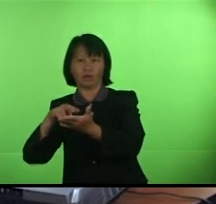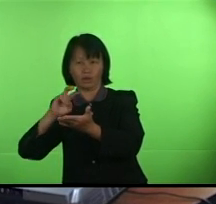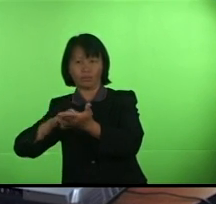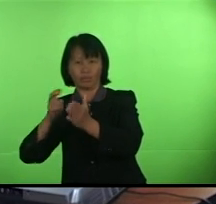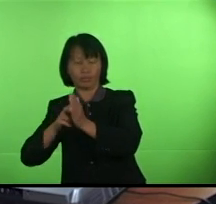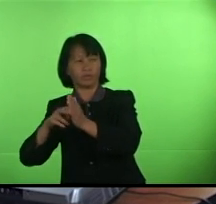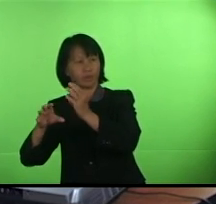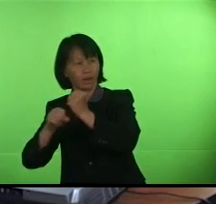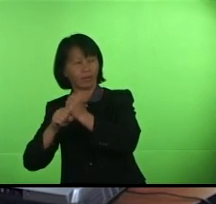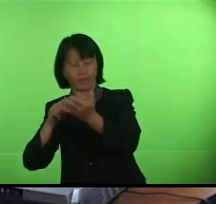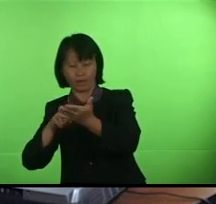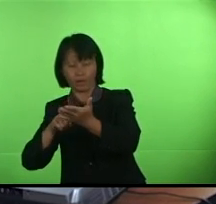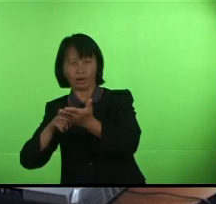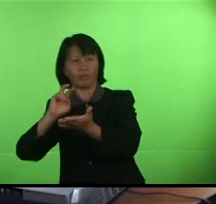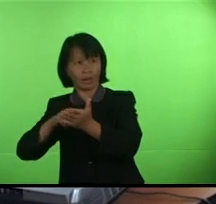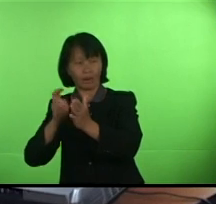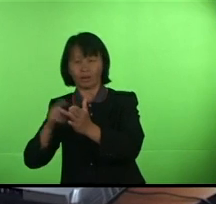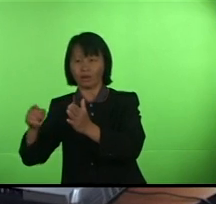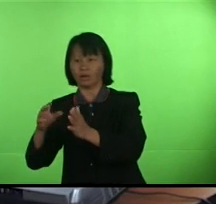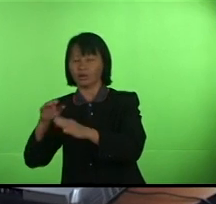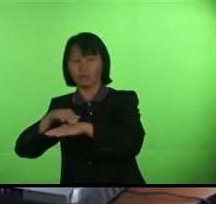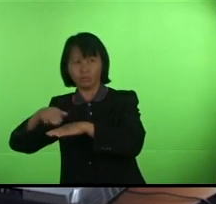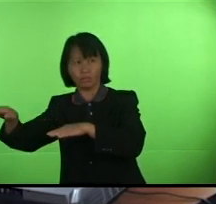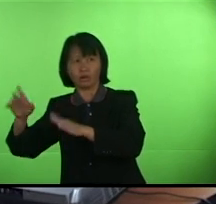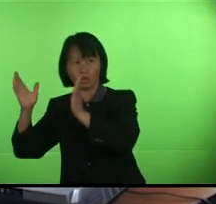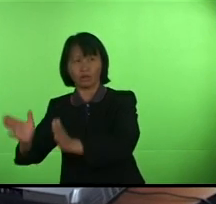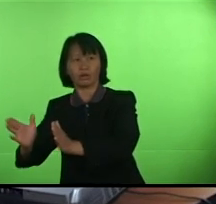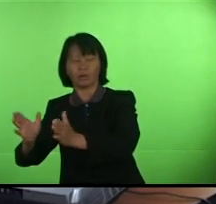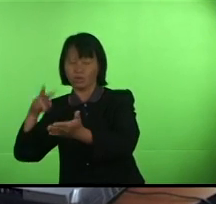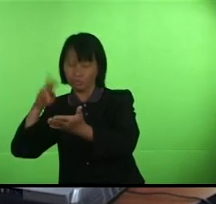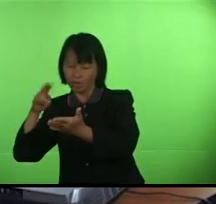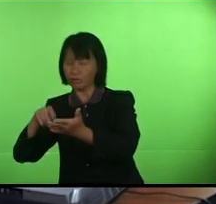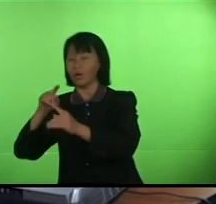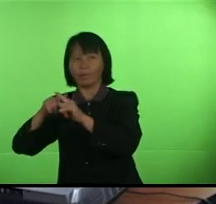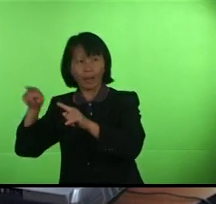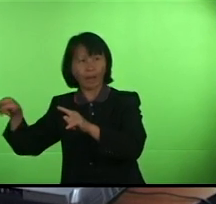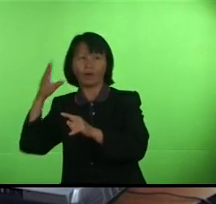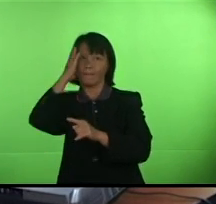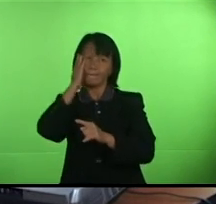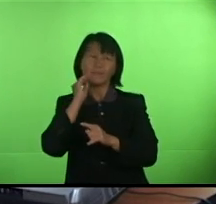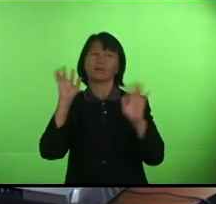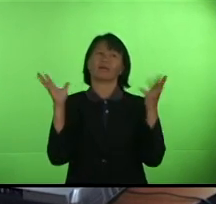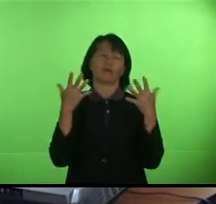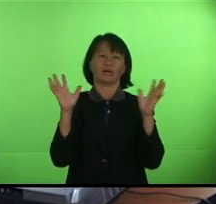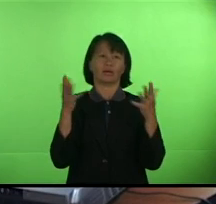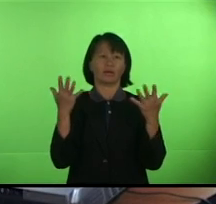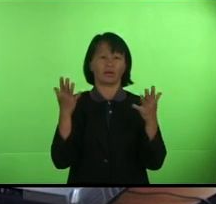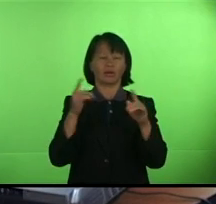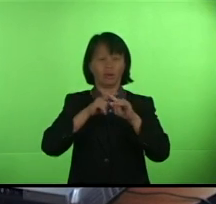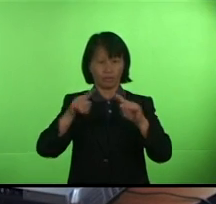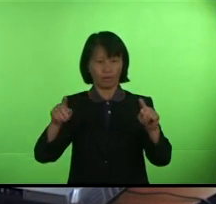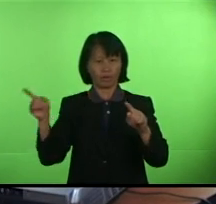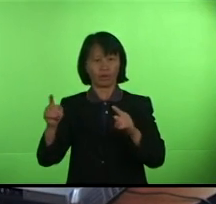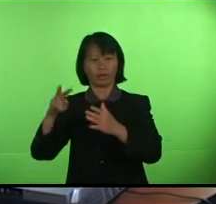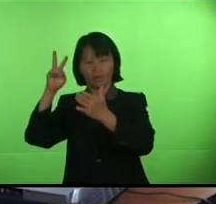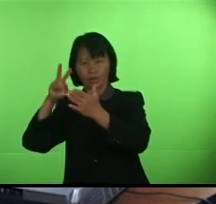Okay? So that means the reader may not have shared the experience, but the